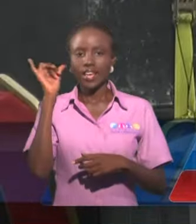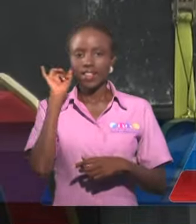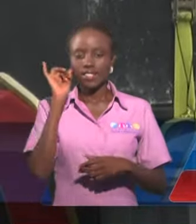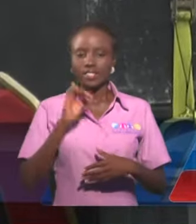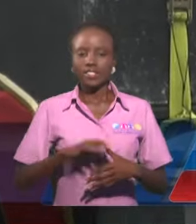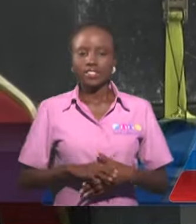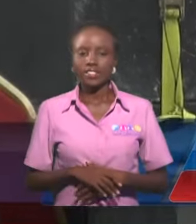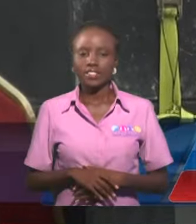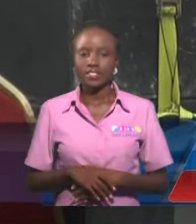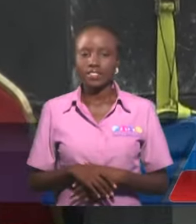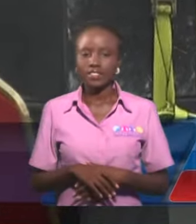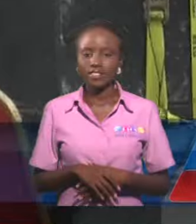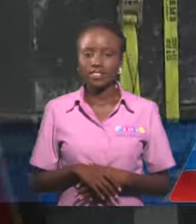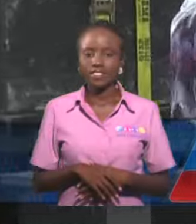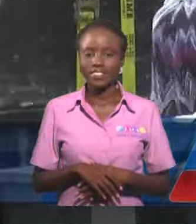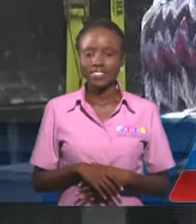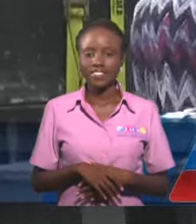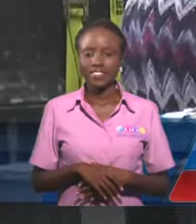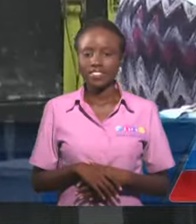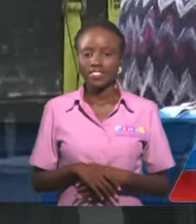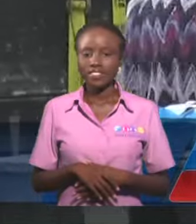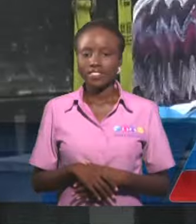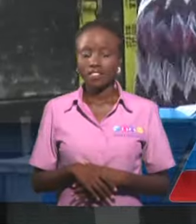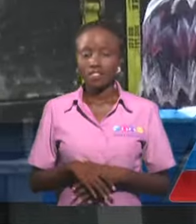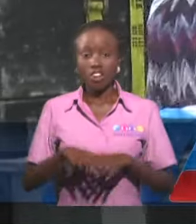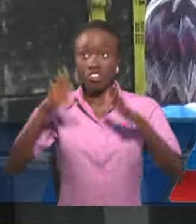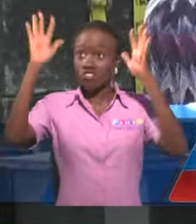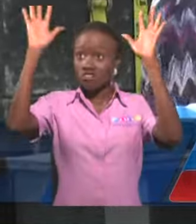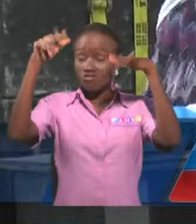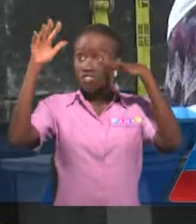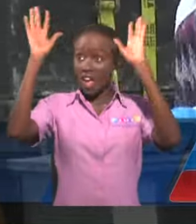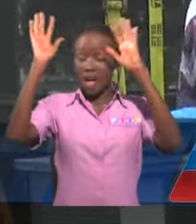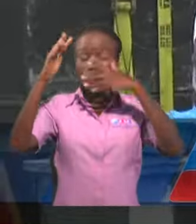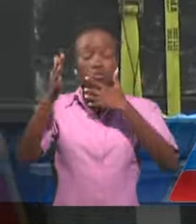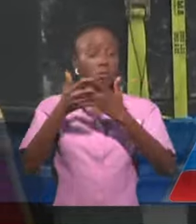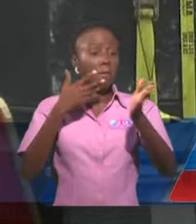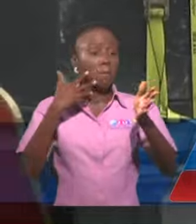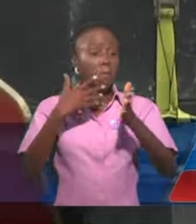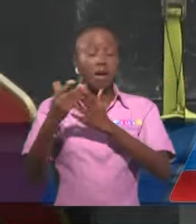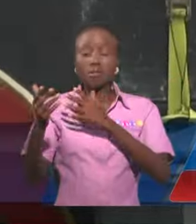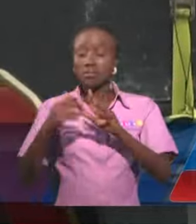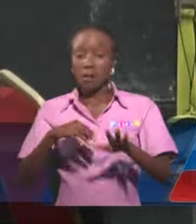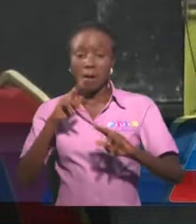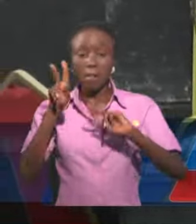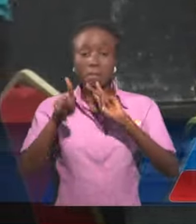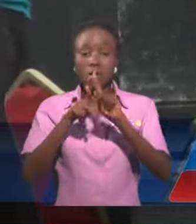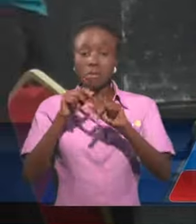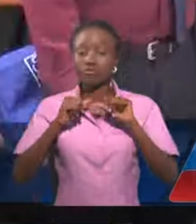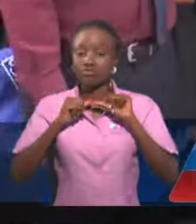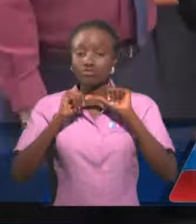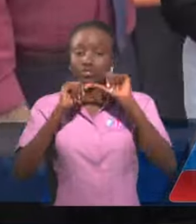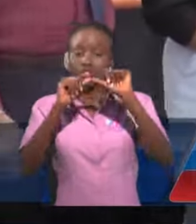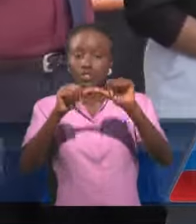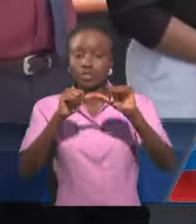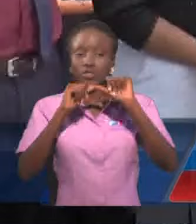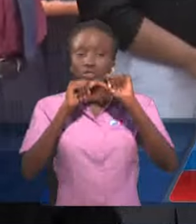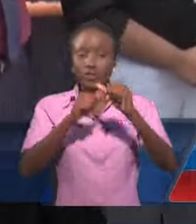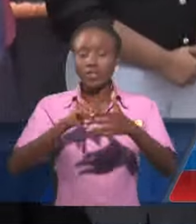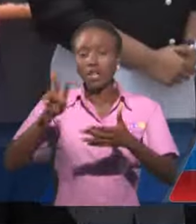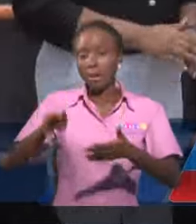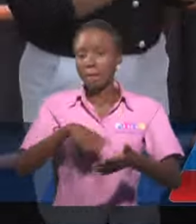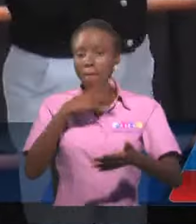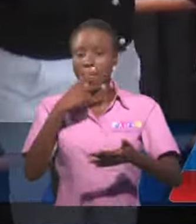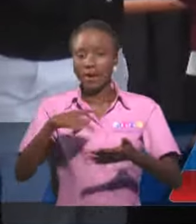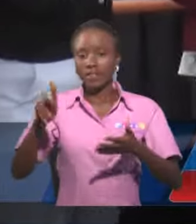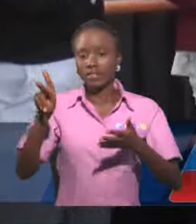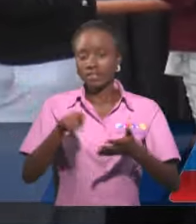Not even the rain could have stopped the celebrations that took place at Victor Chinkit Park in Point Fortin on Thursday. In keeping with their Borough